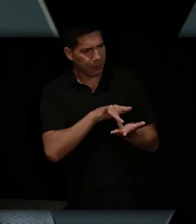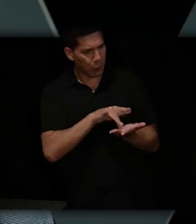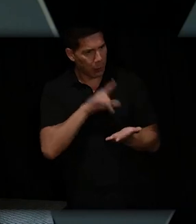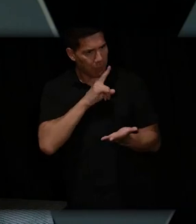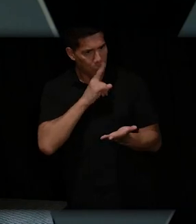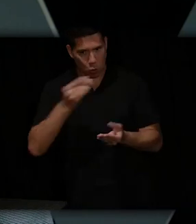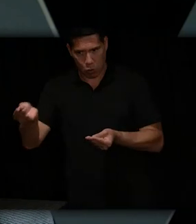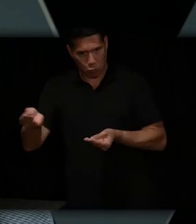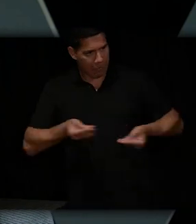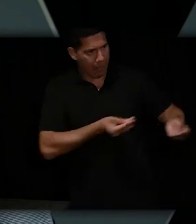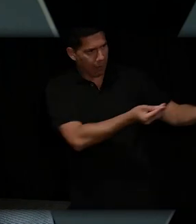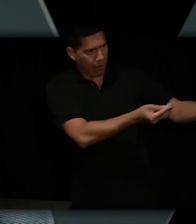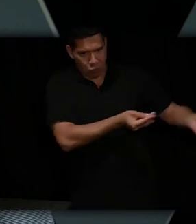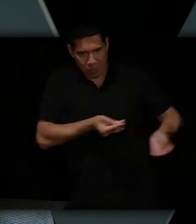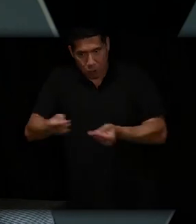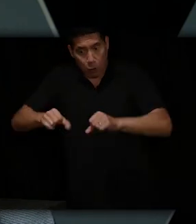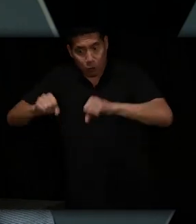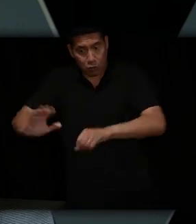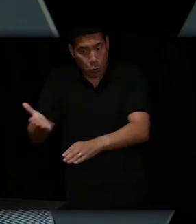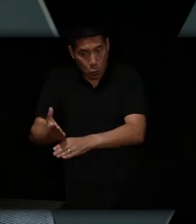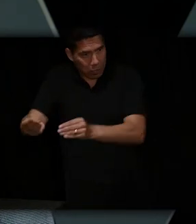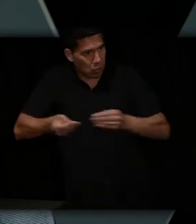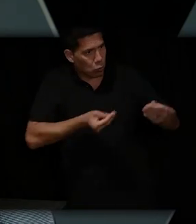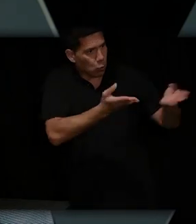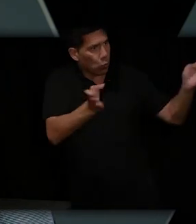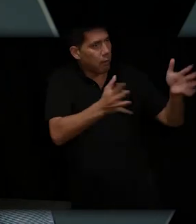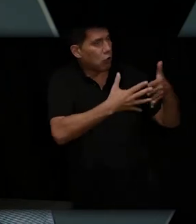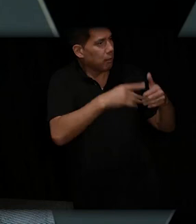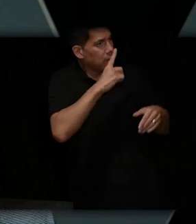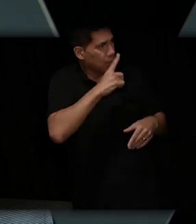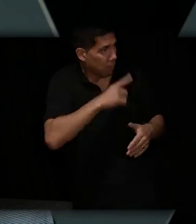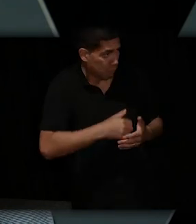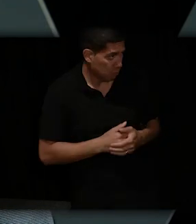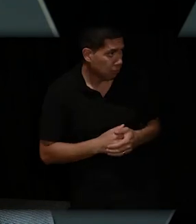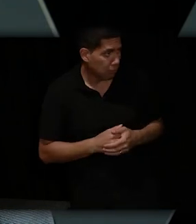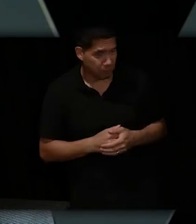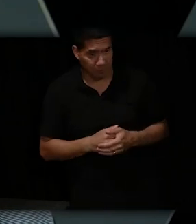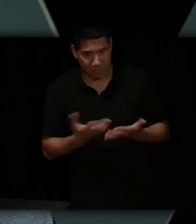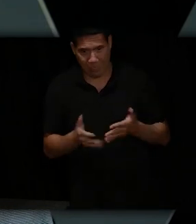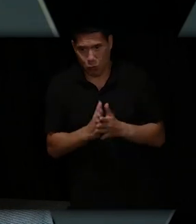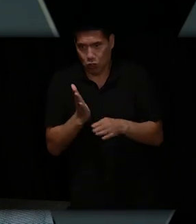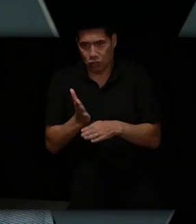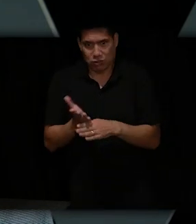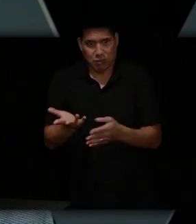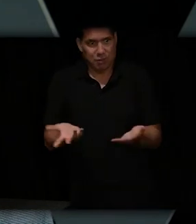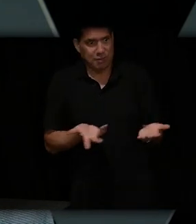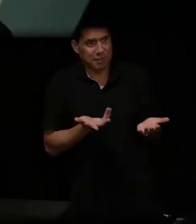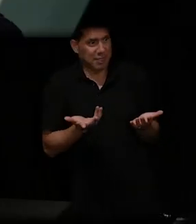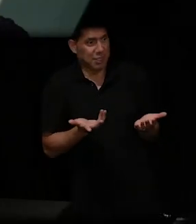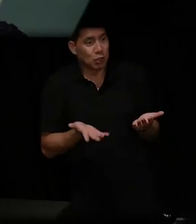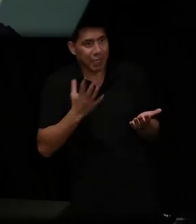president's trying to get done to the American people. Mm. You know, that's just how it works, and they need to be